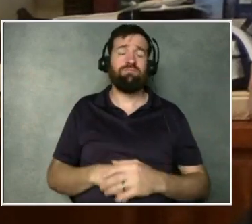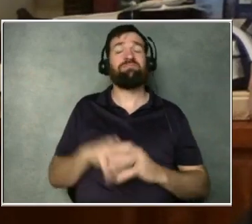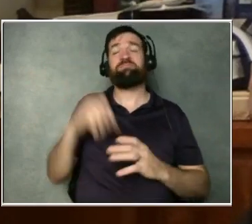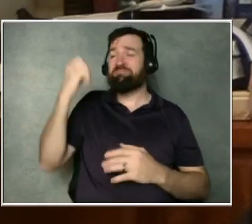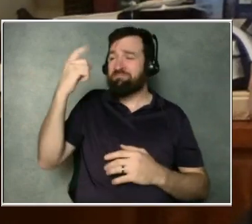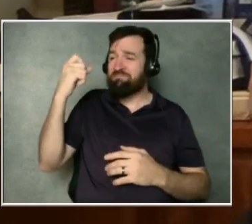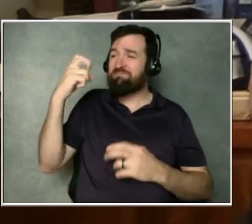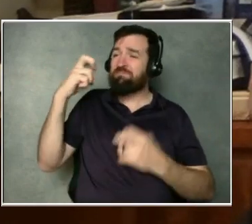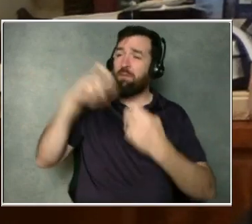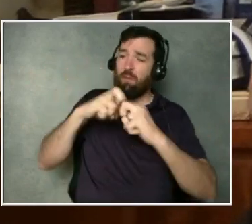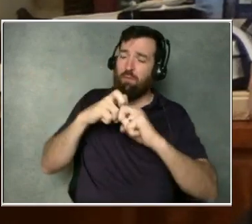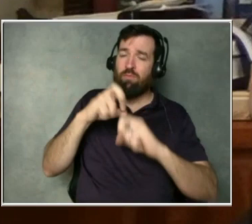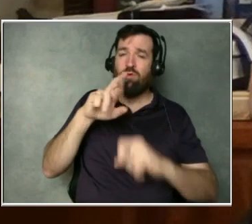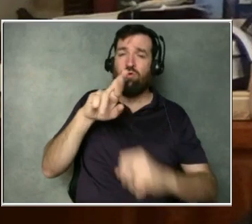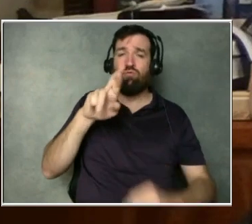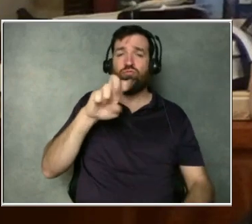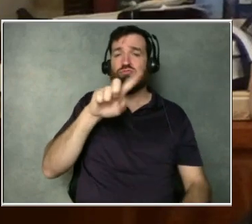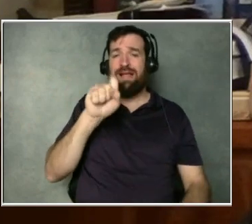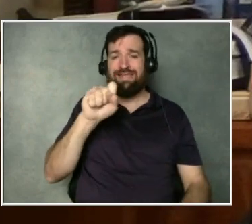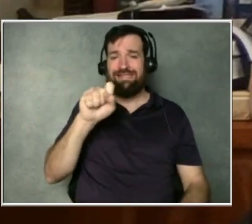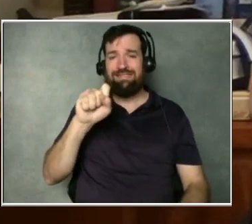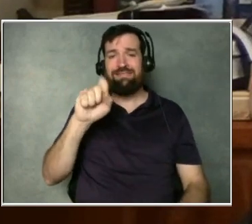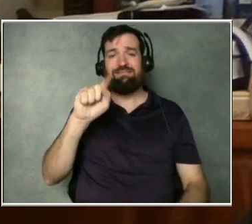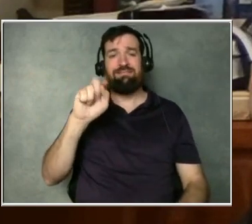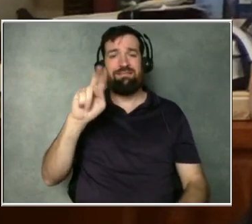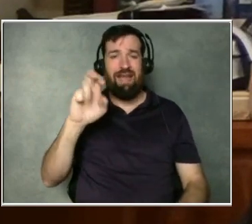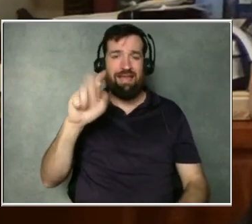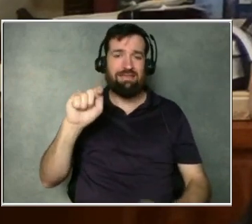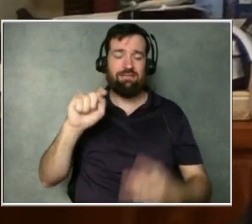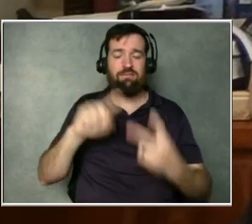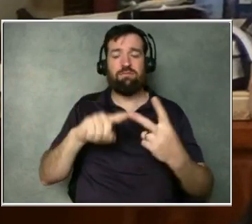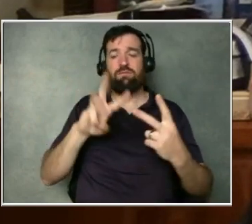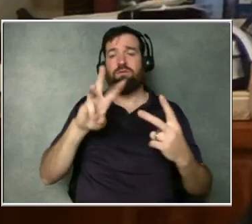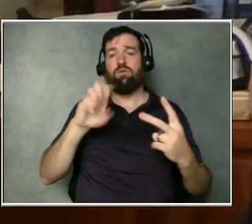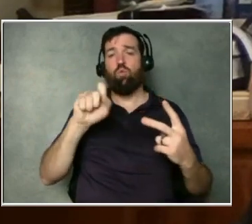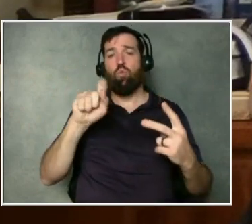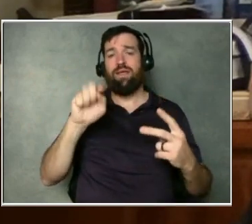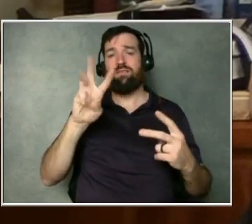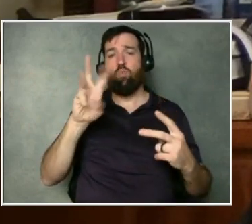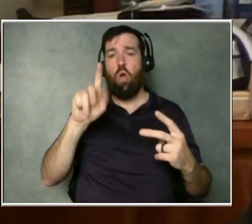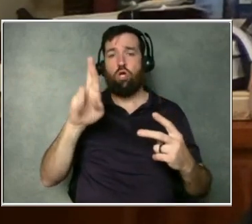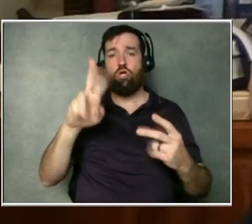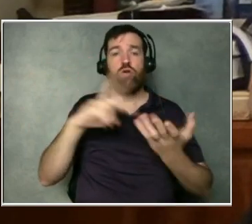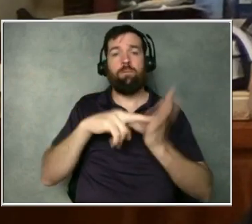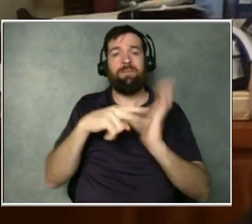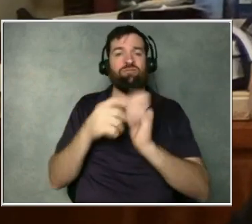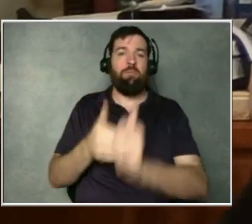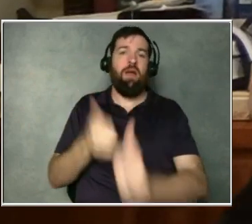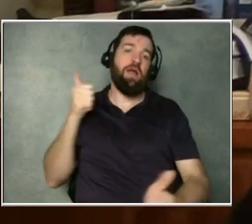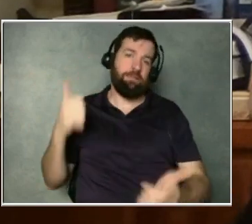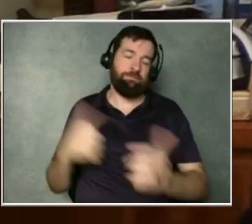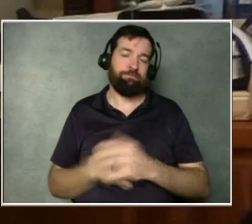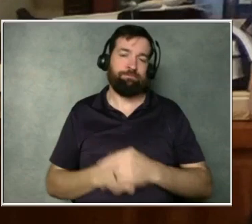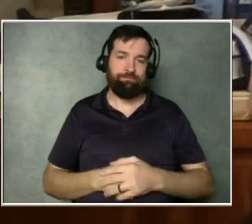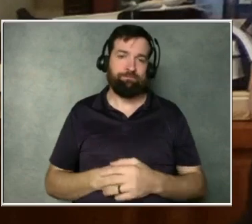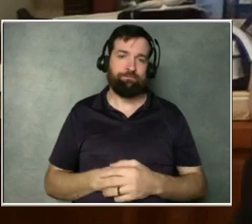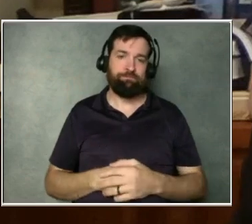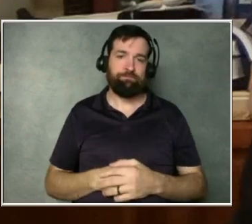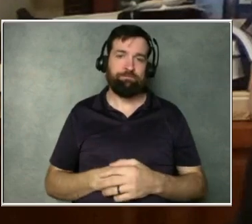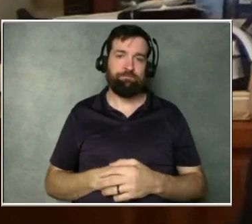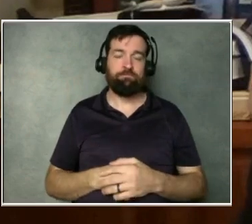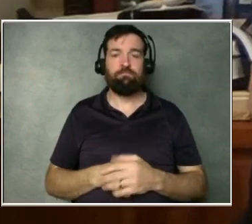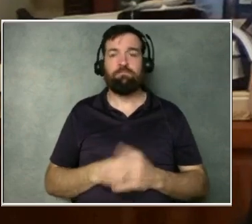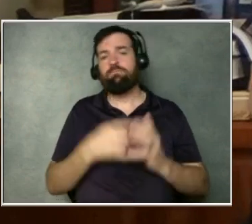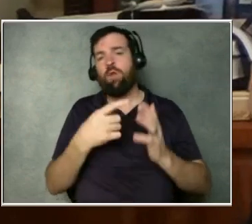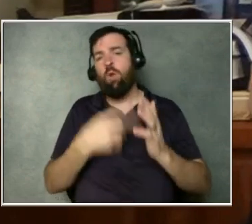with ResNet, the problem with wastewater, is you're always behind the curve with those. You don't know what